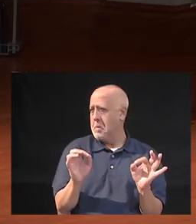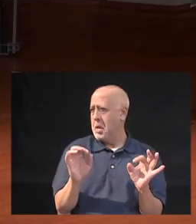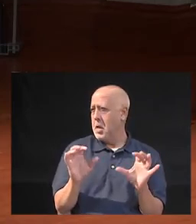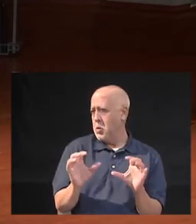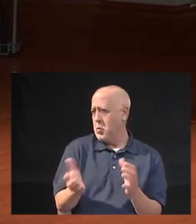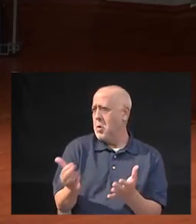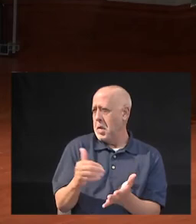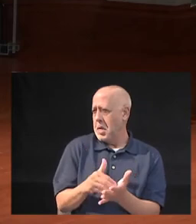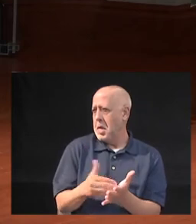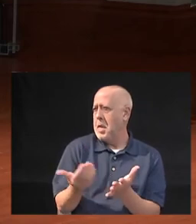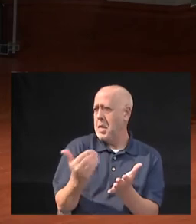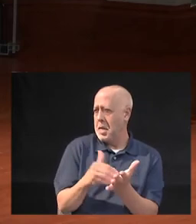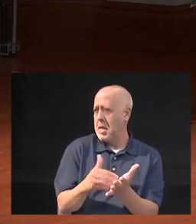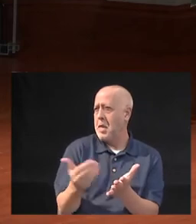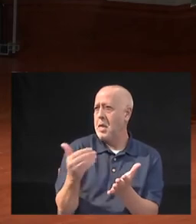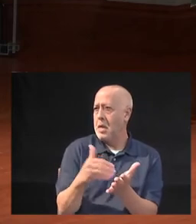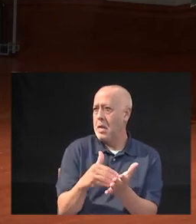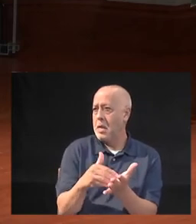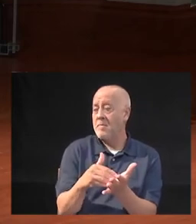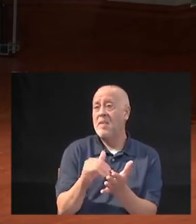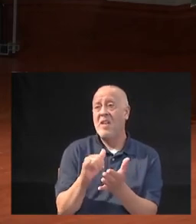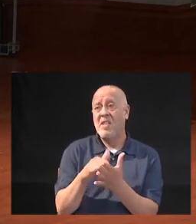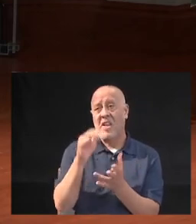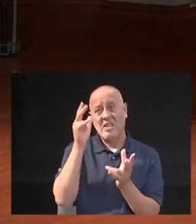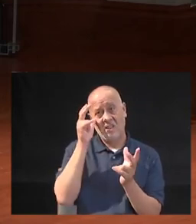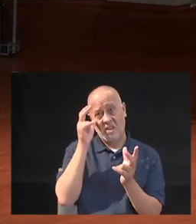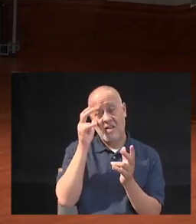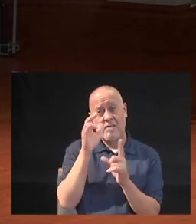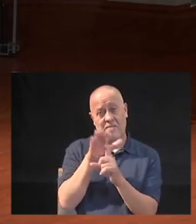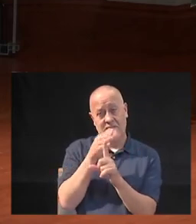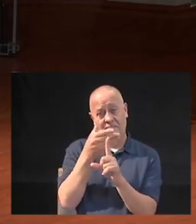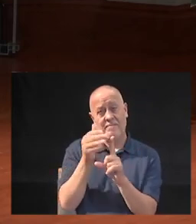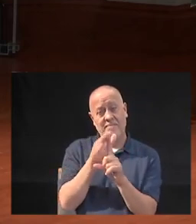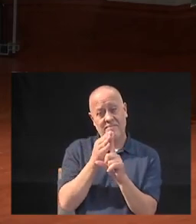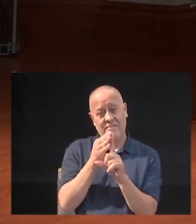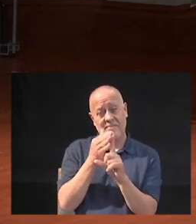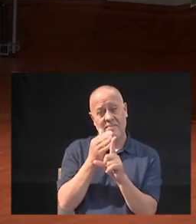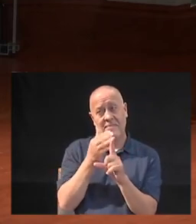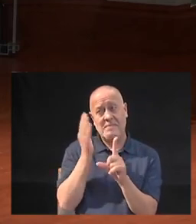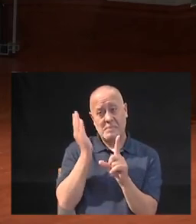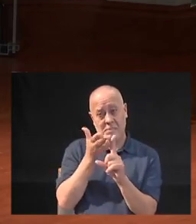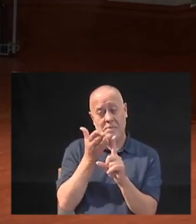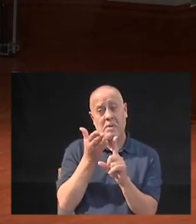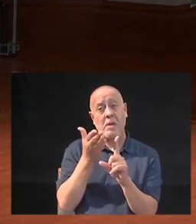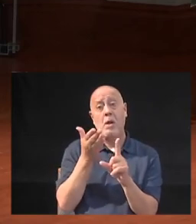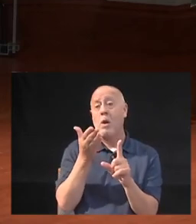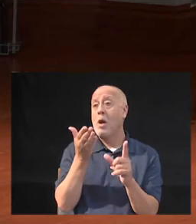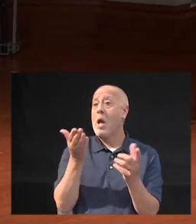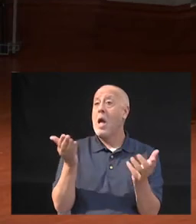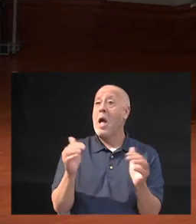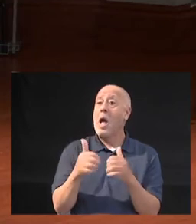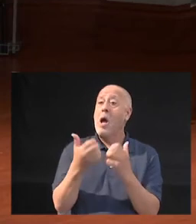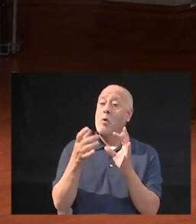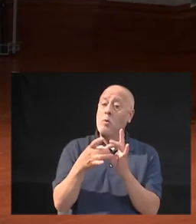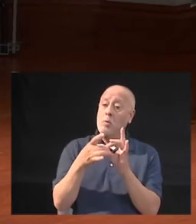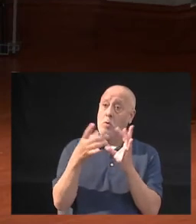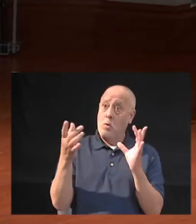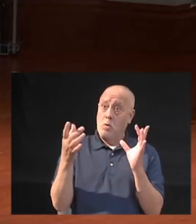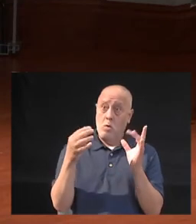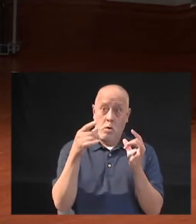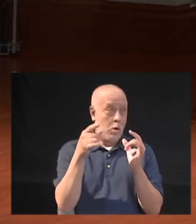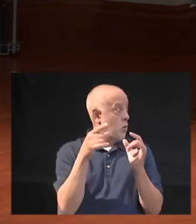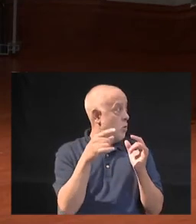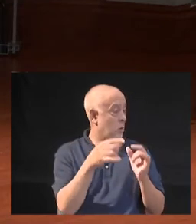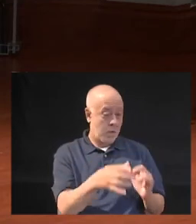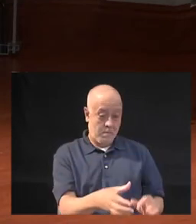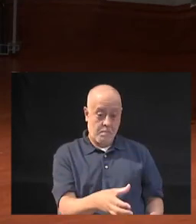can do it again. That's the devil talking. So the only thing that can free this, in fact, you can see here that you can pick